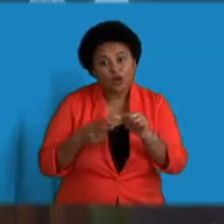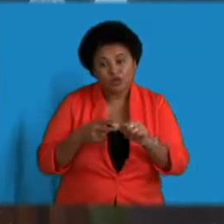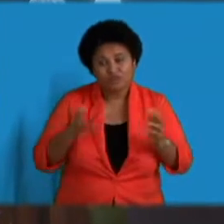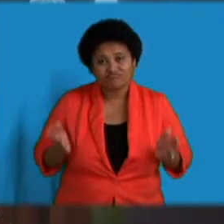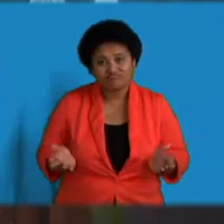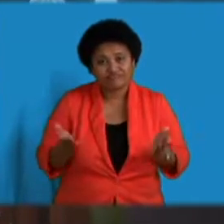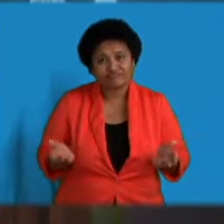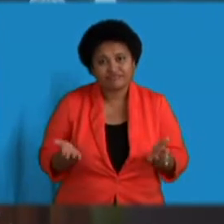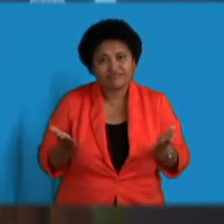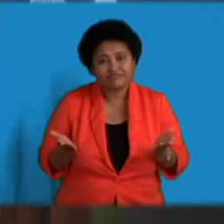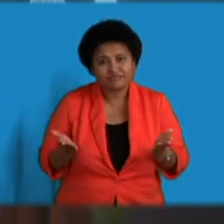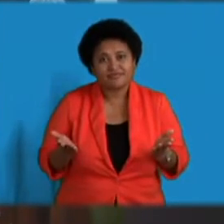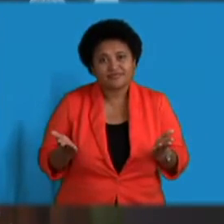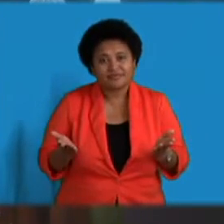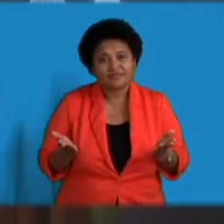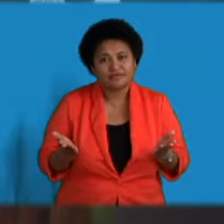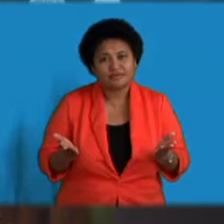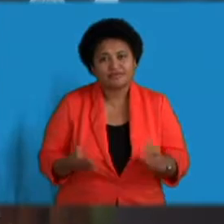encouraged the